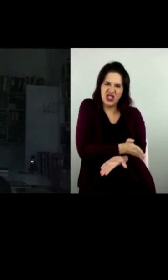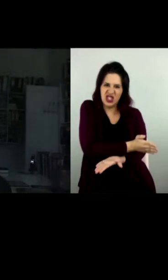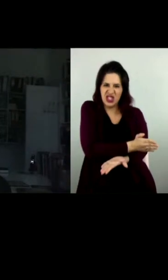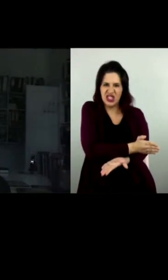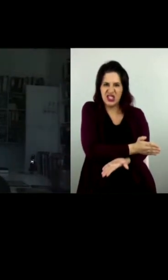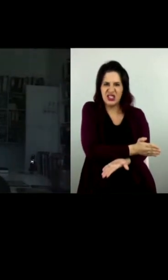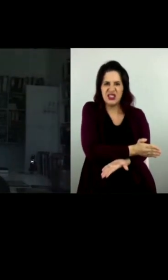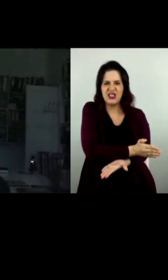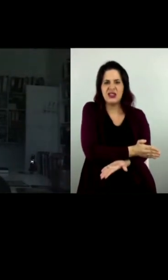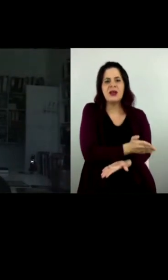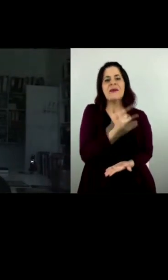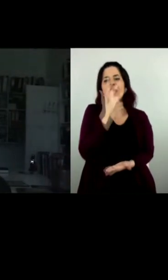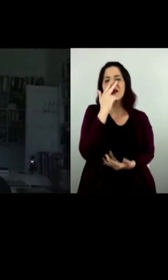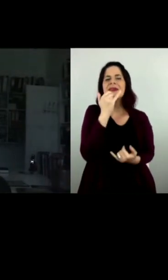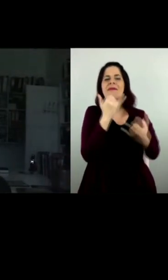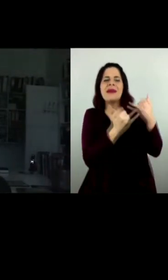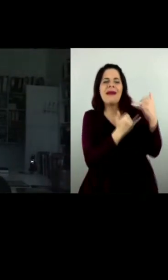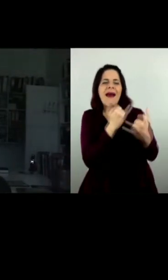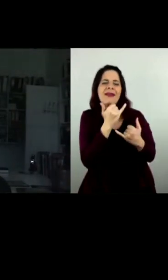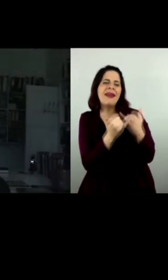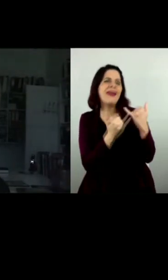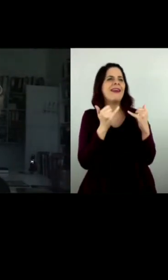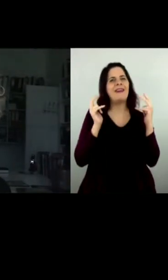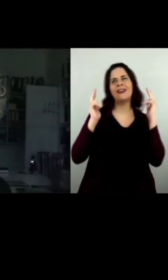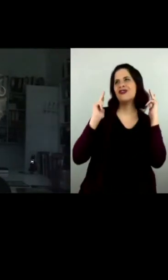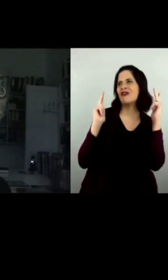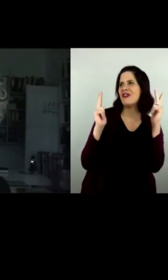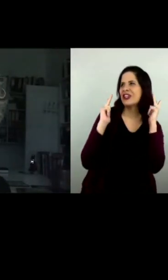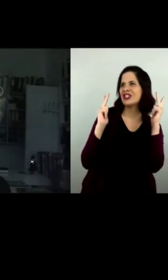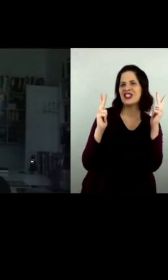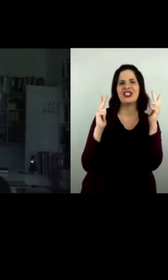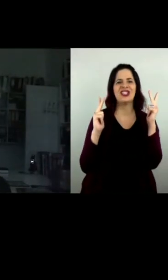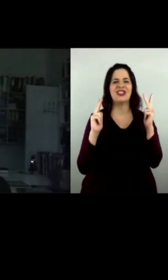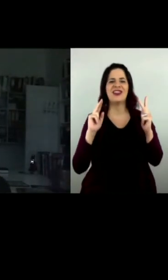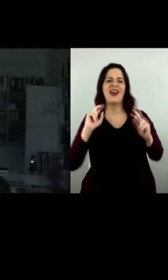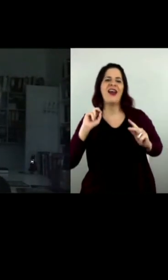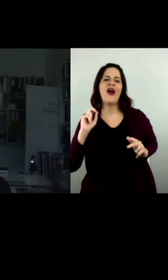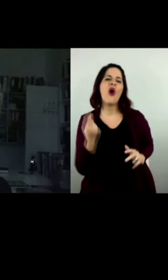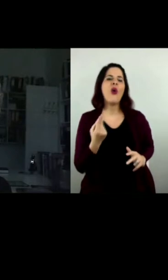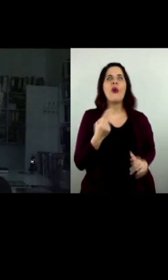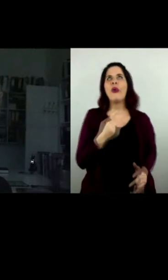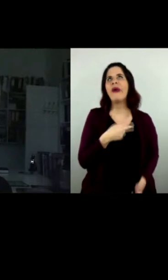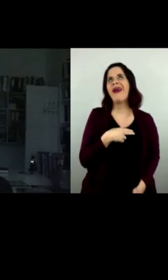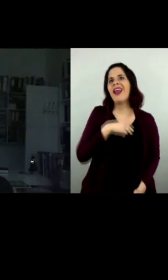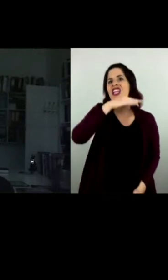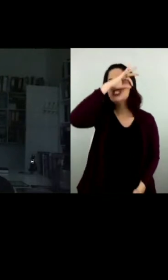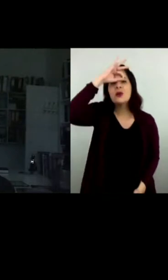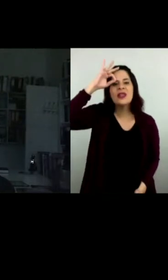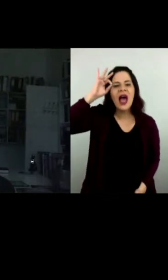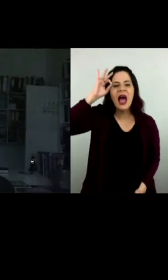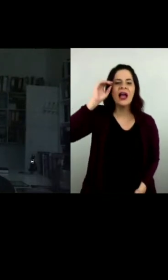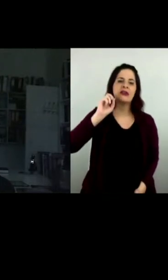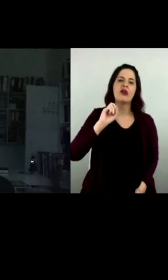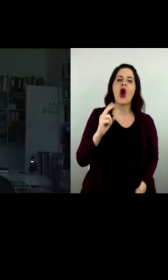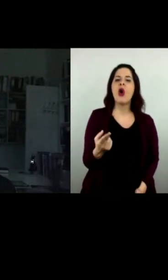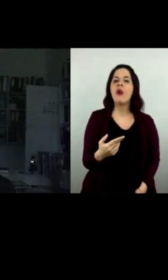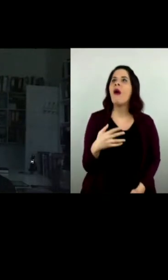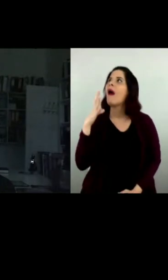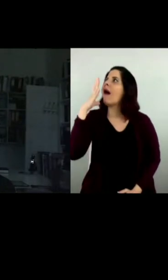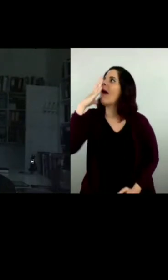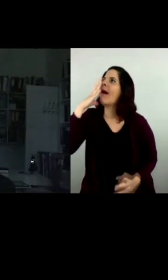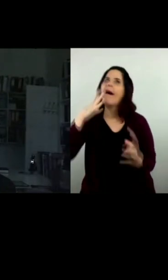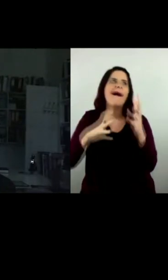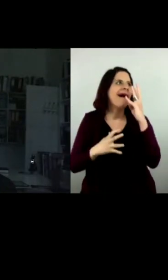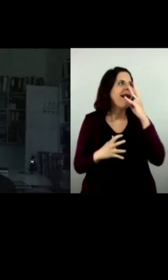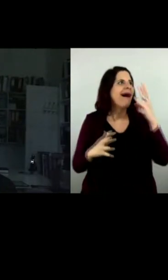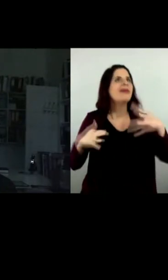of play or fun or naivety or awe or joy,